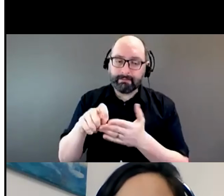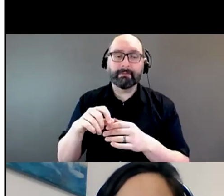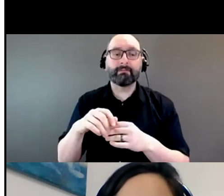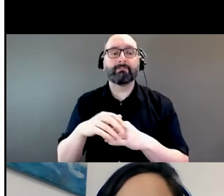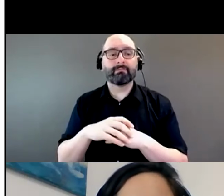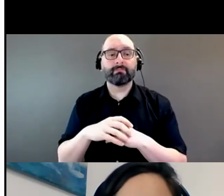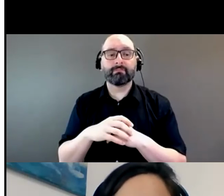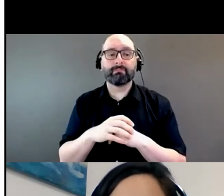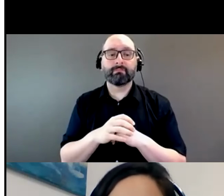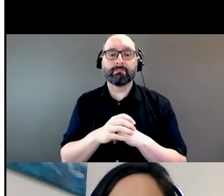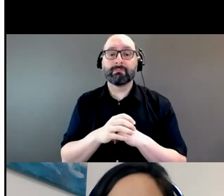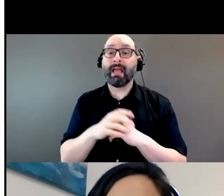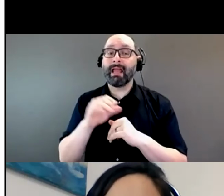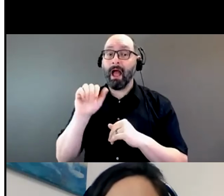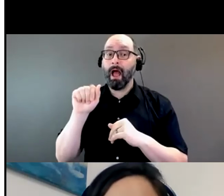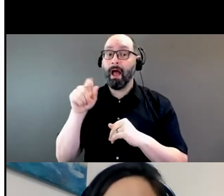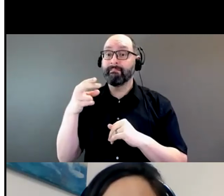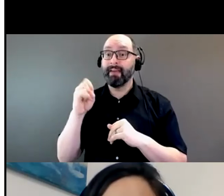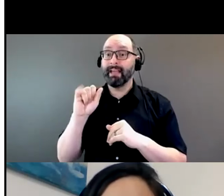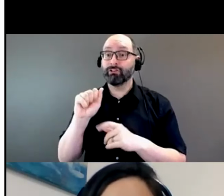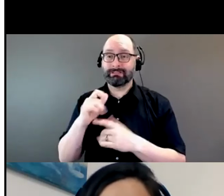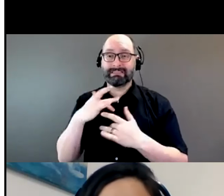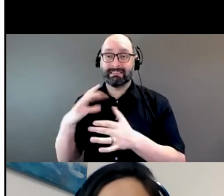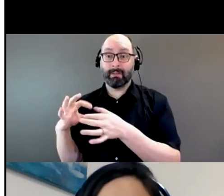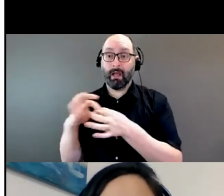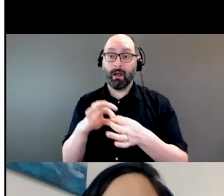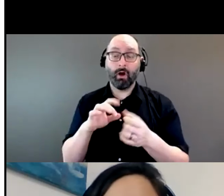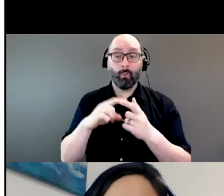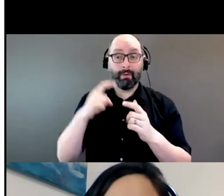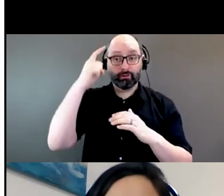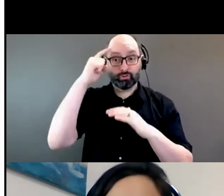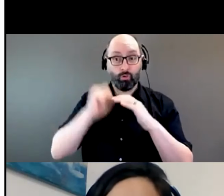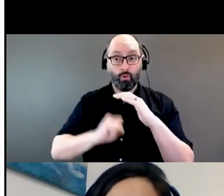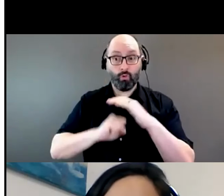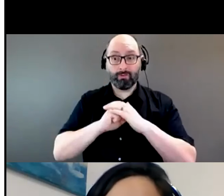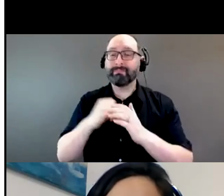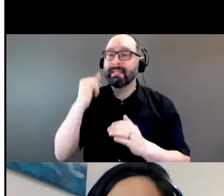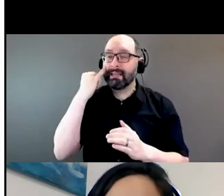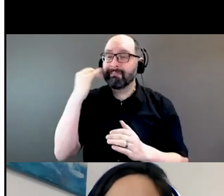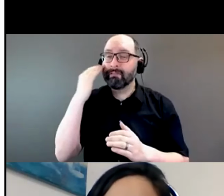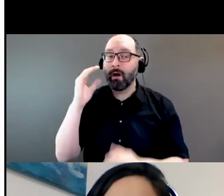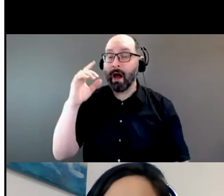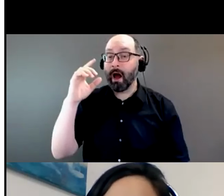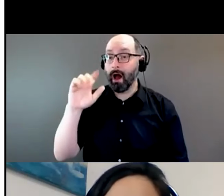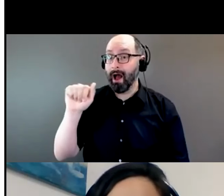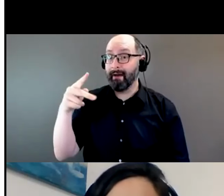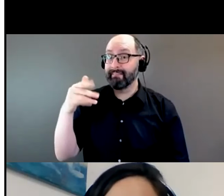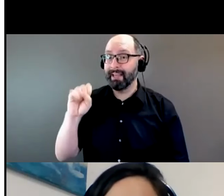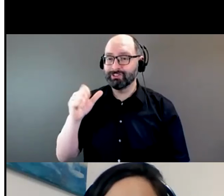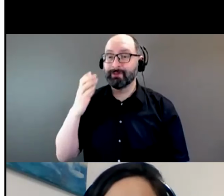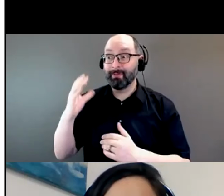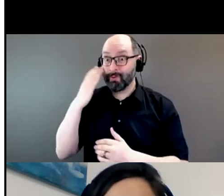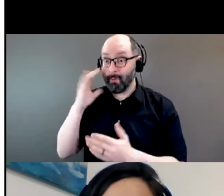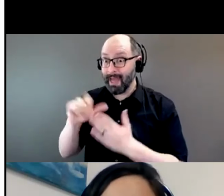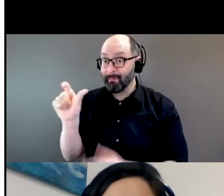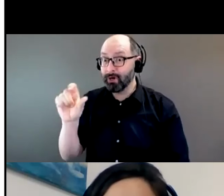And aphasia is commonly associated with stroke. So if you're familiar with the term aphasia, you may be thinking